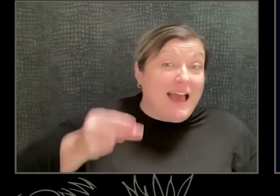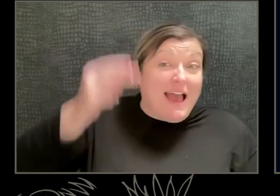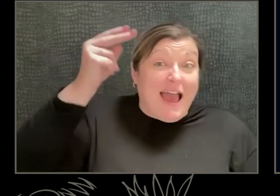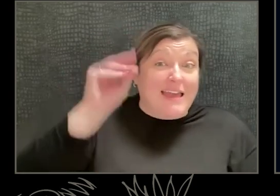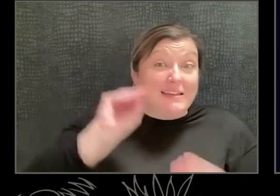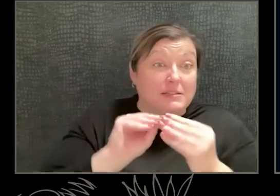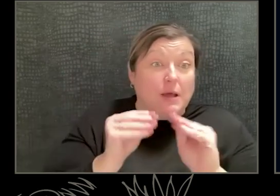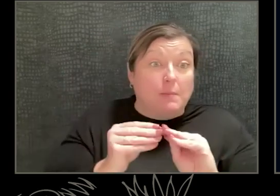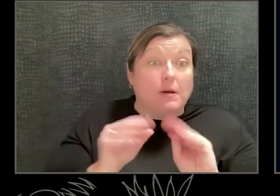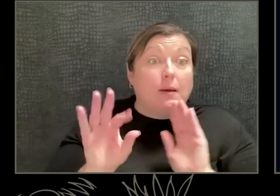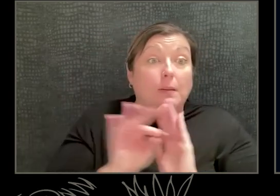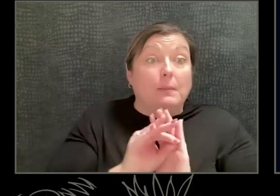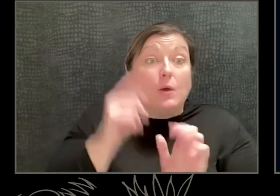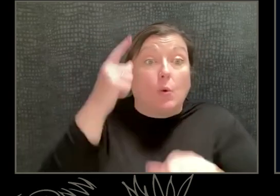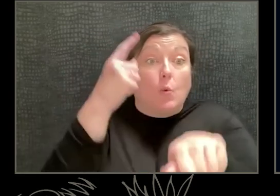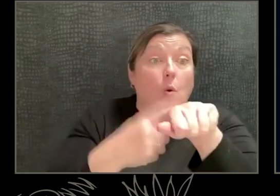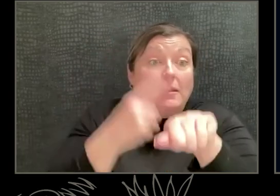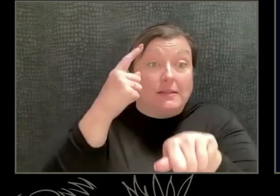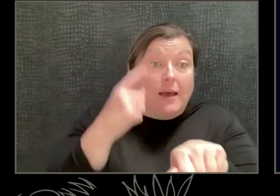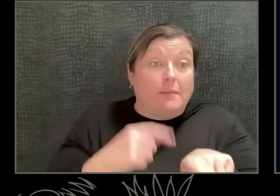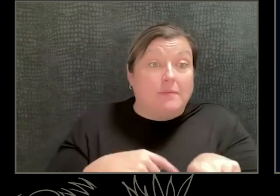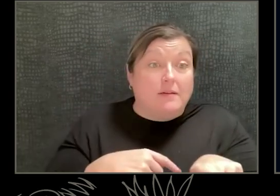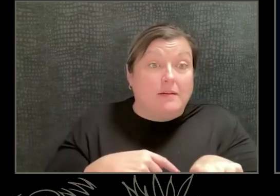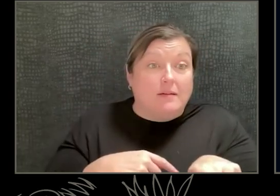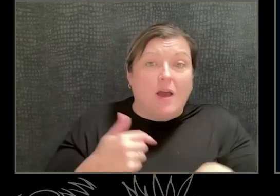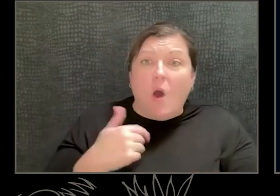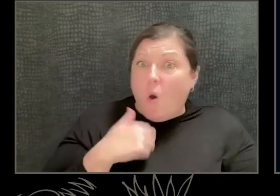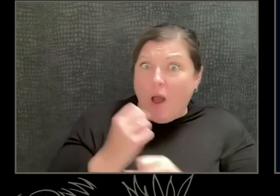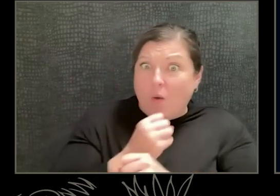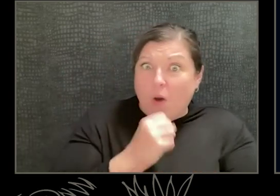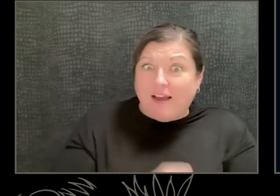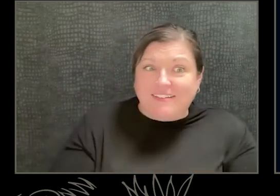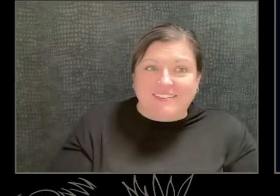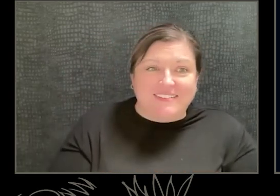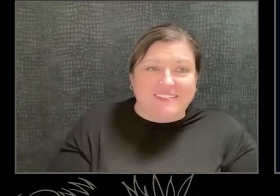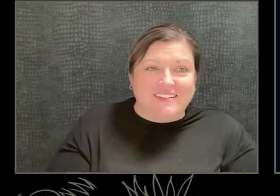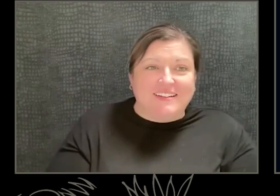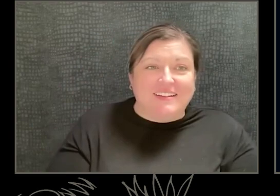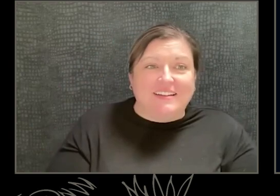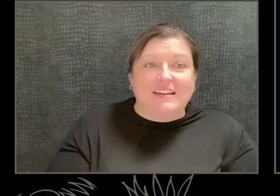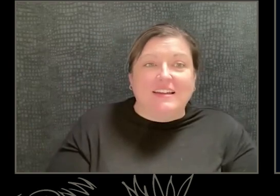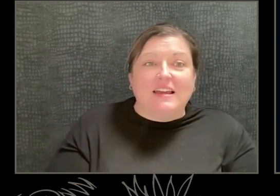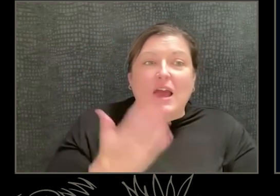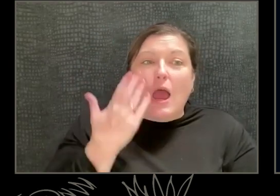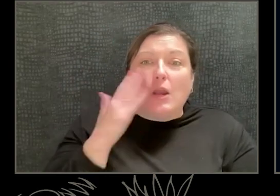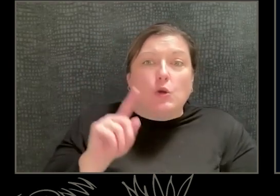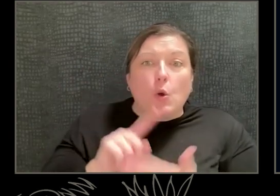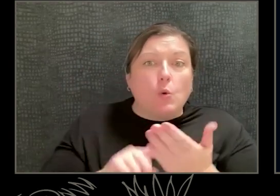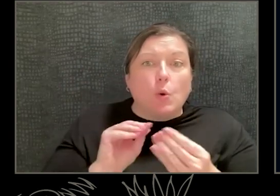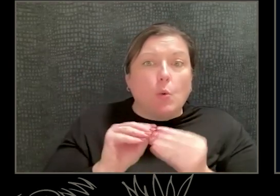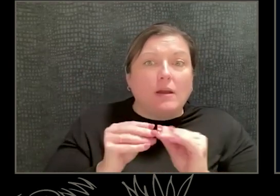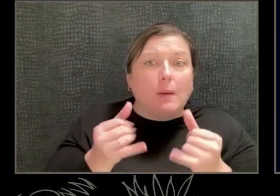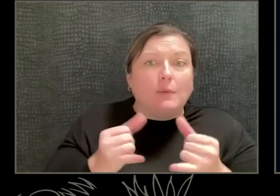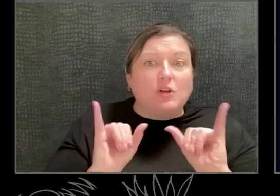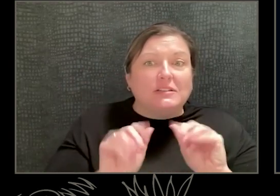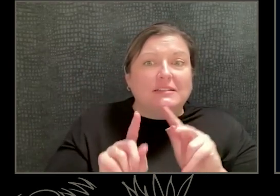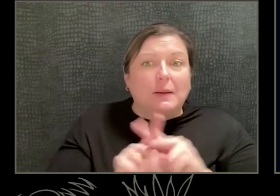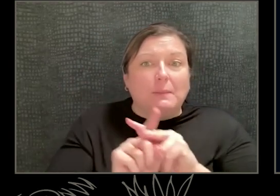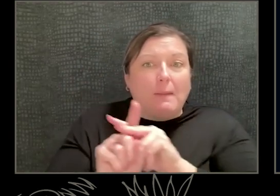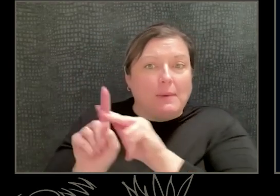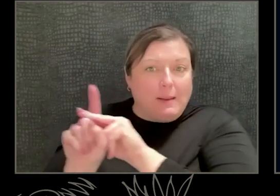pick once. Oh look, I won. You can only pick once and you don't know what numbers are still coming.